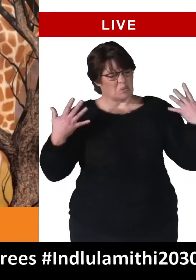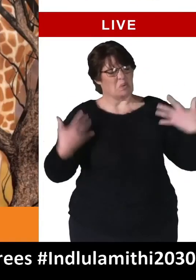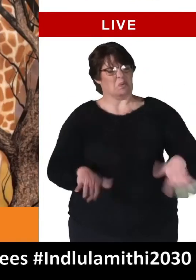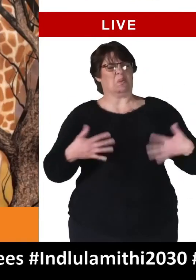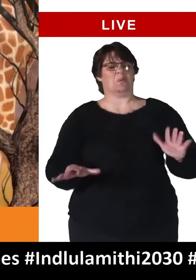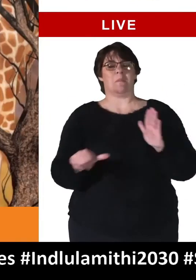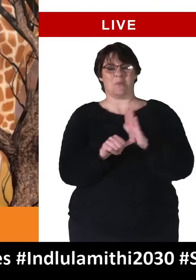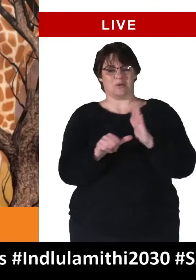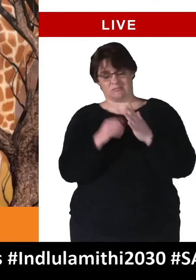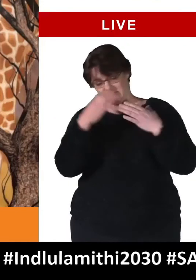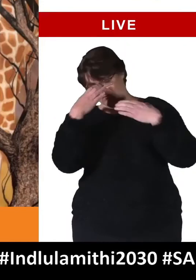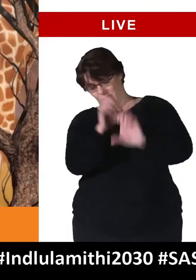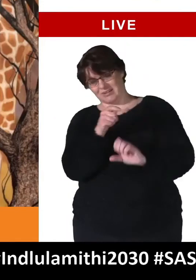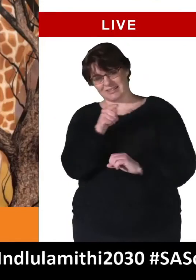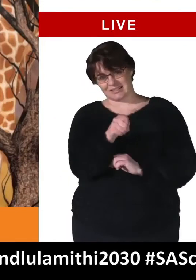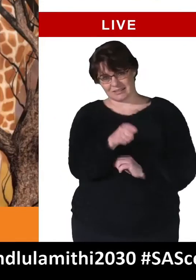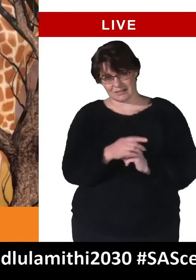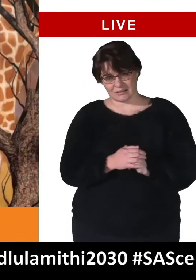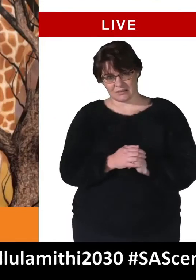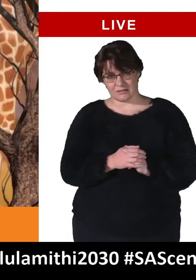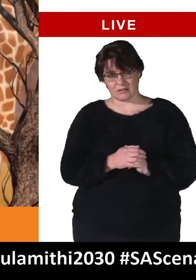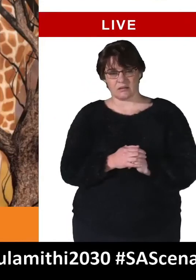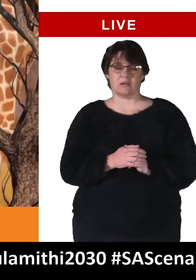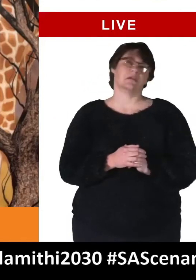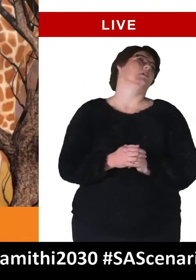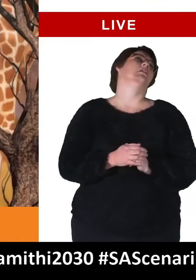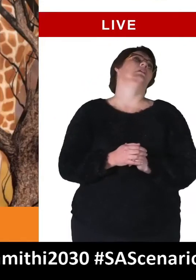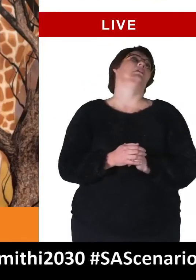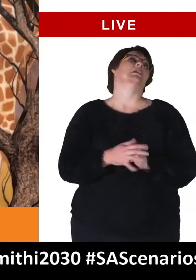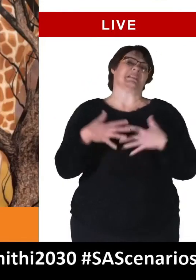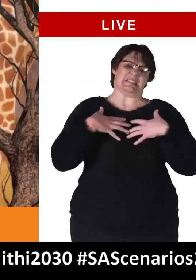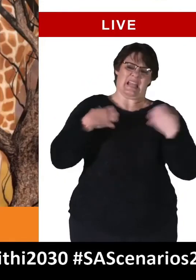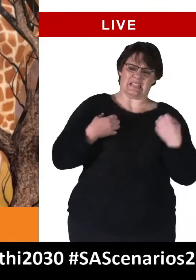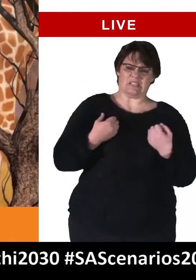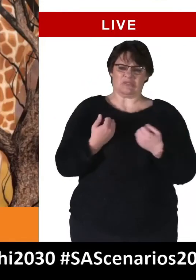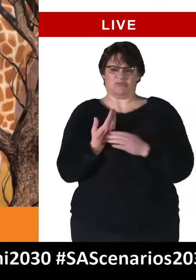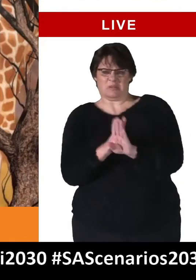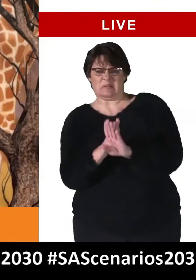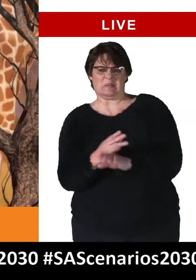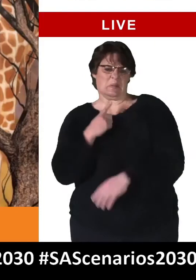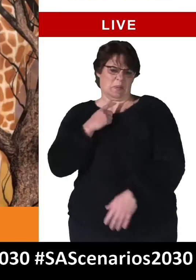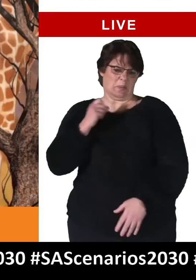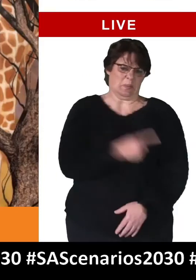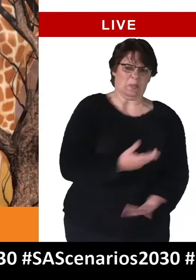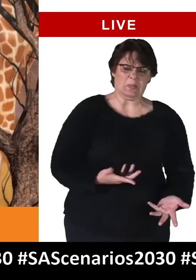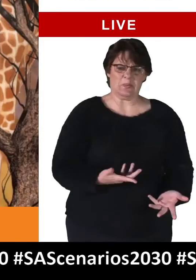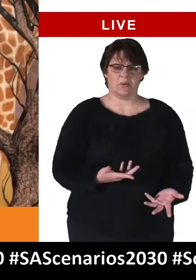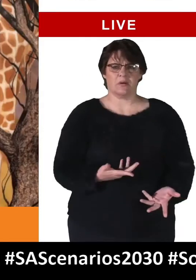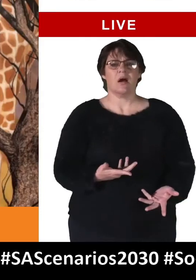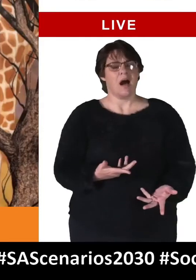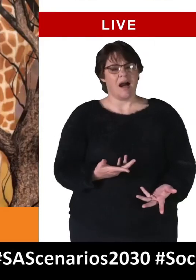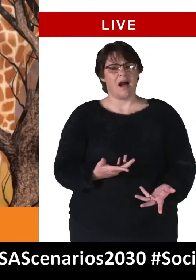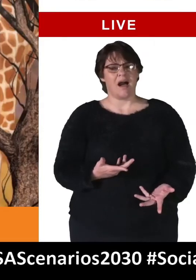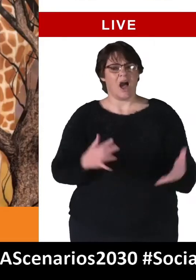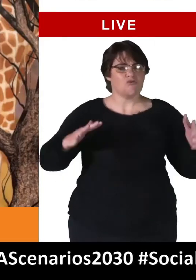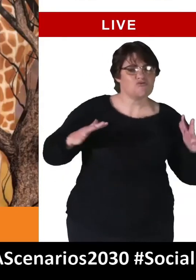factor we should be looking for. That the tension, the resistance, the resentment, even